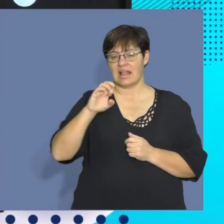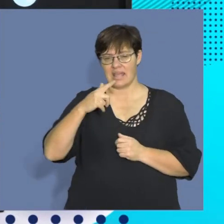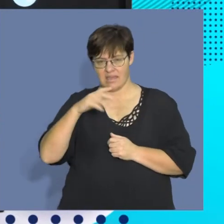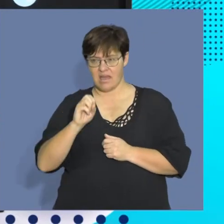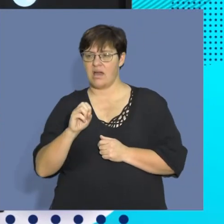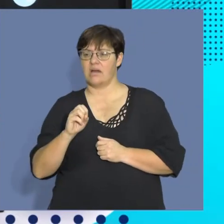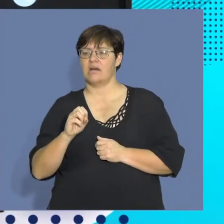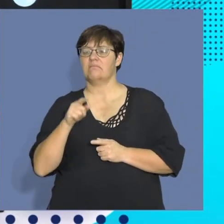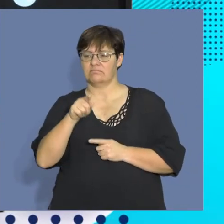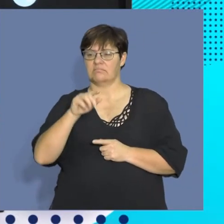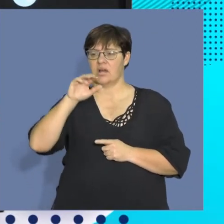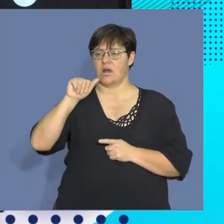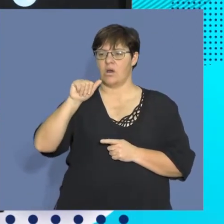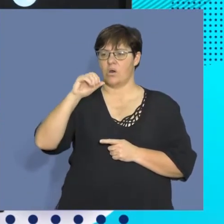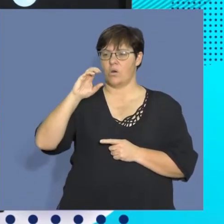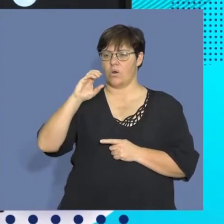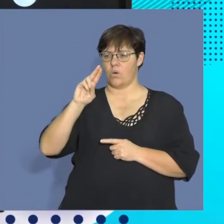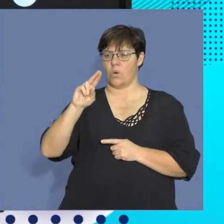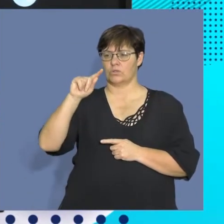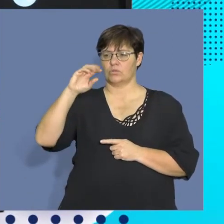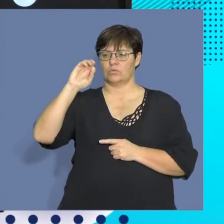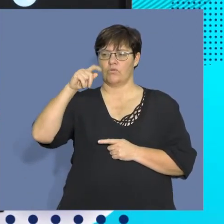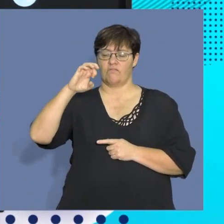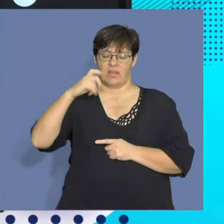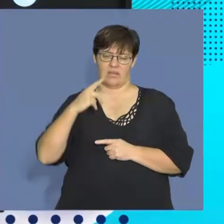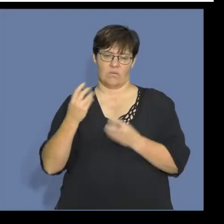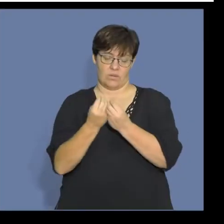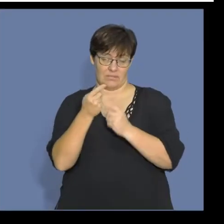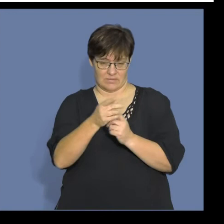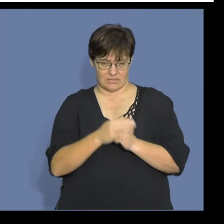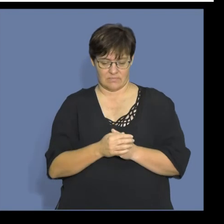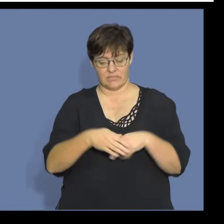algae are your autotrophic organisms, and they are able to photosynthesize.